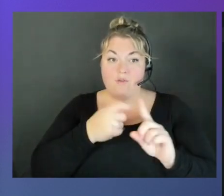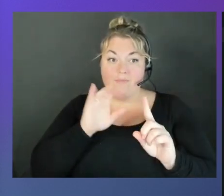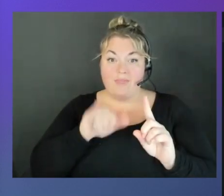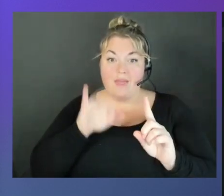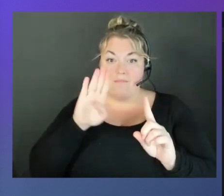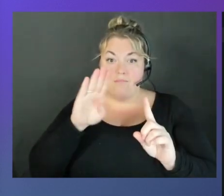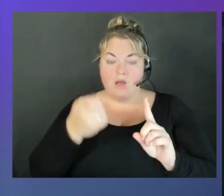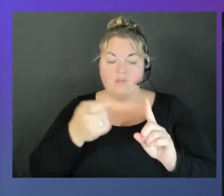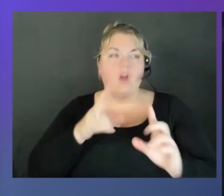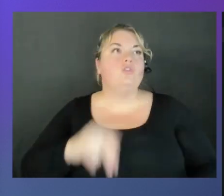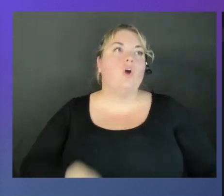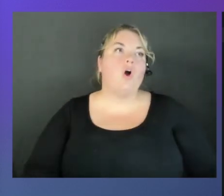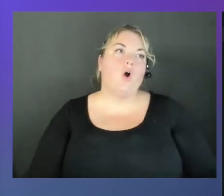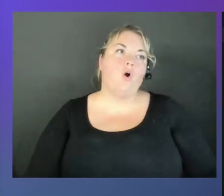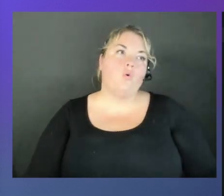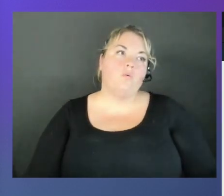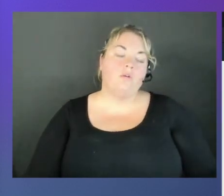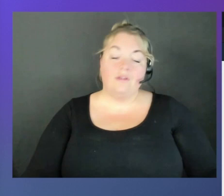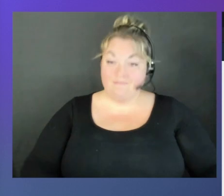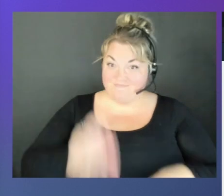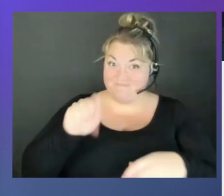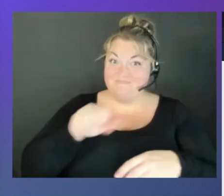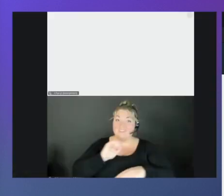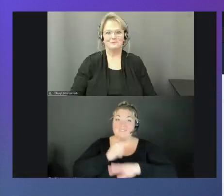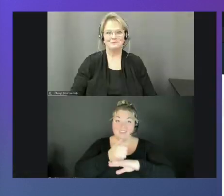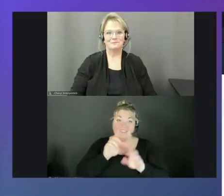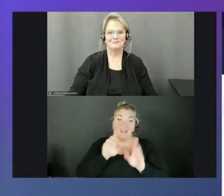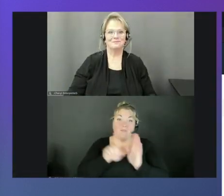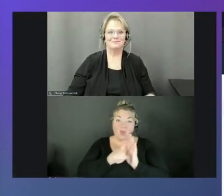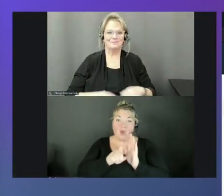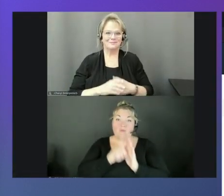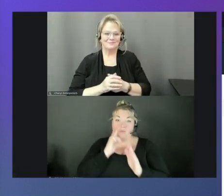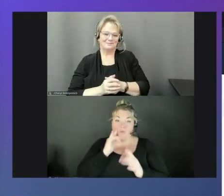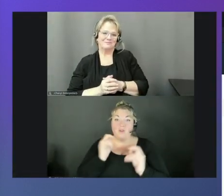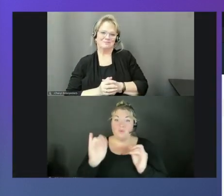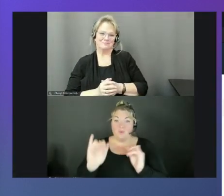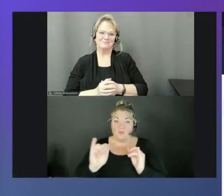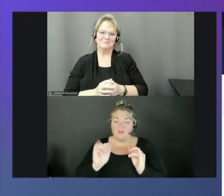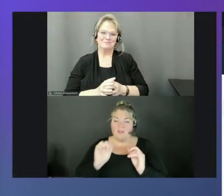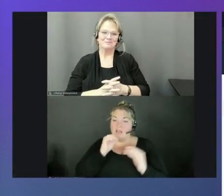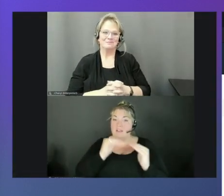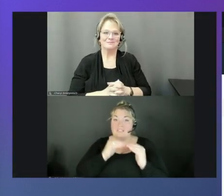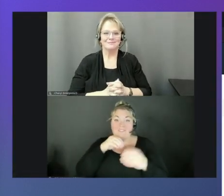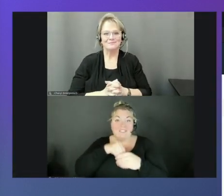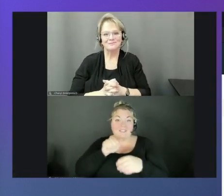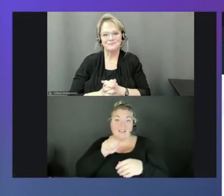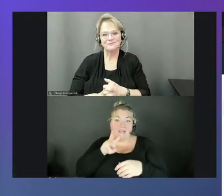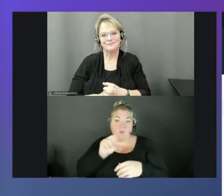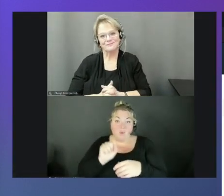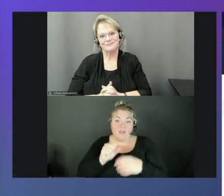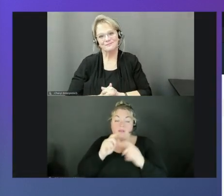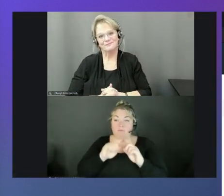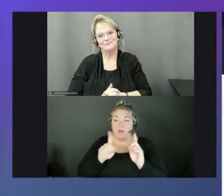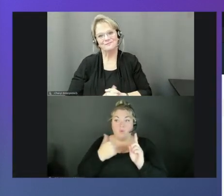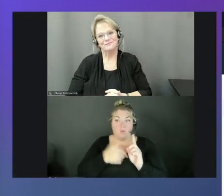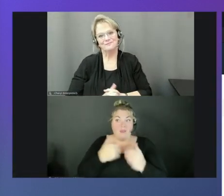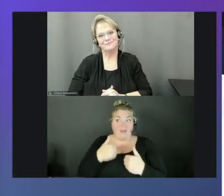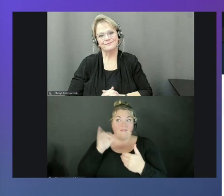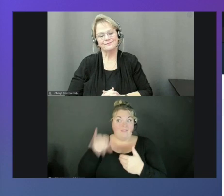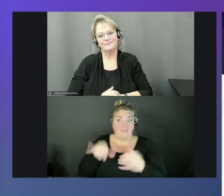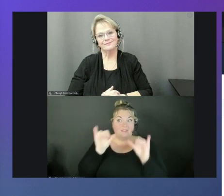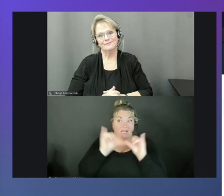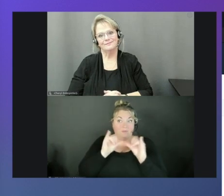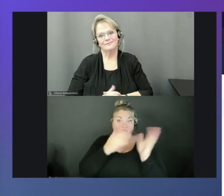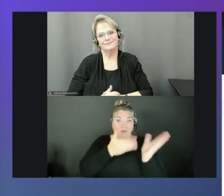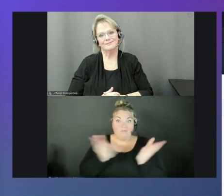No. Yeah. And then we can create alarms on it. Okay. It's not even in AWS, but we have this telemetry coming